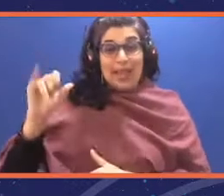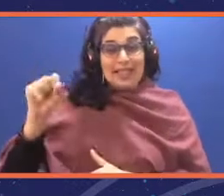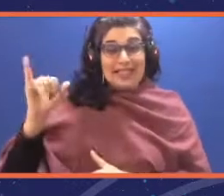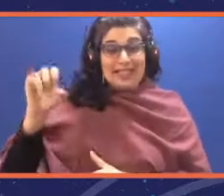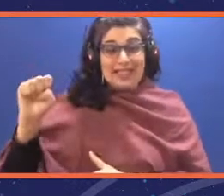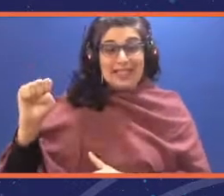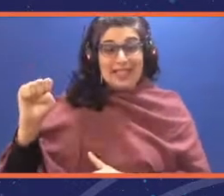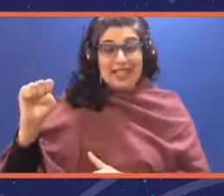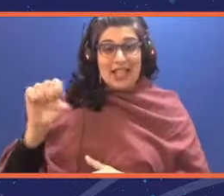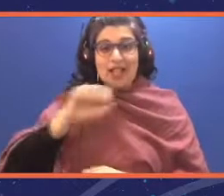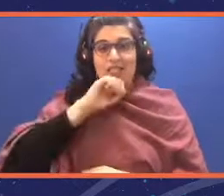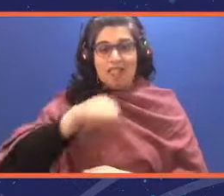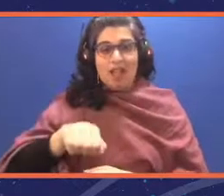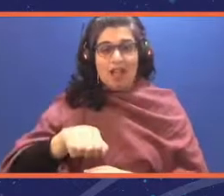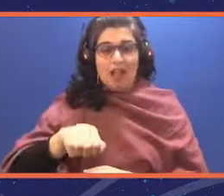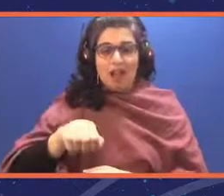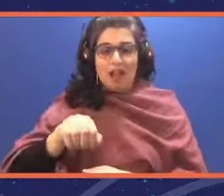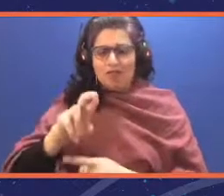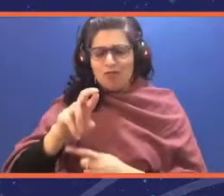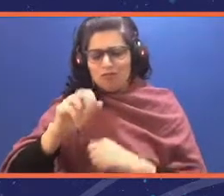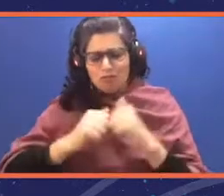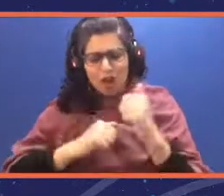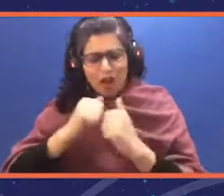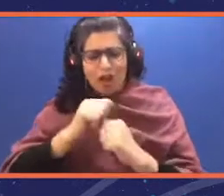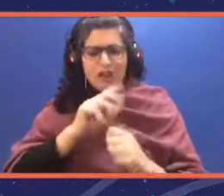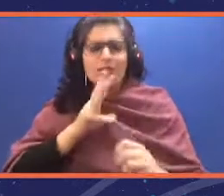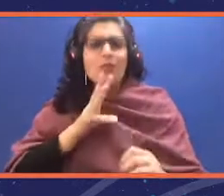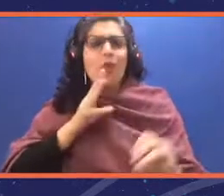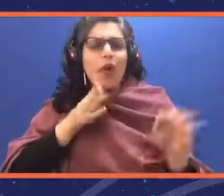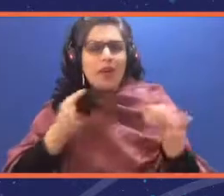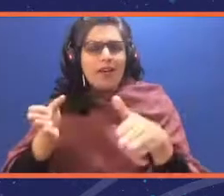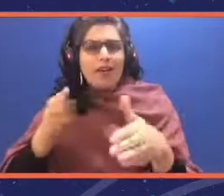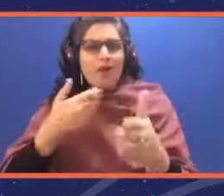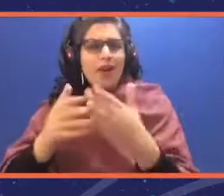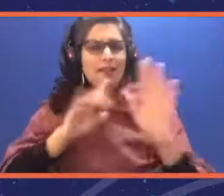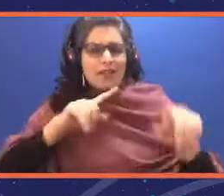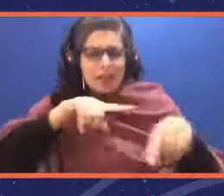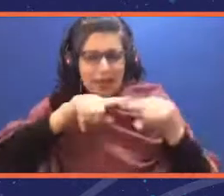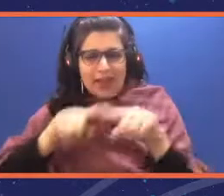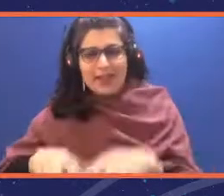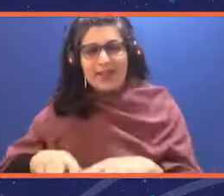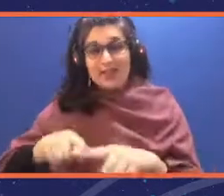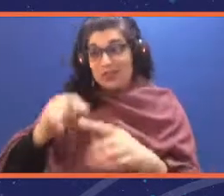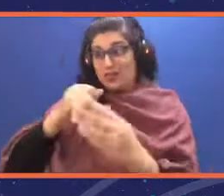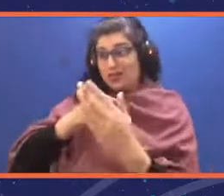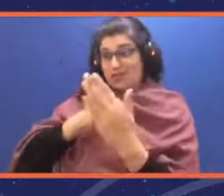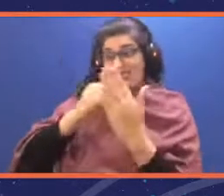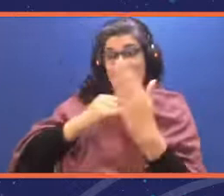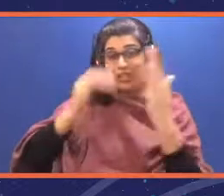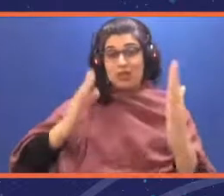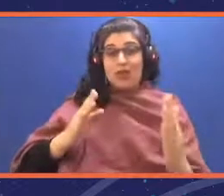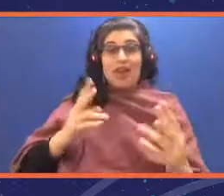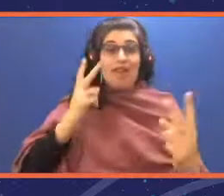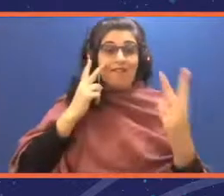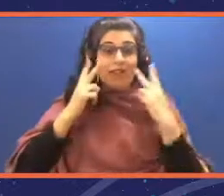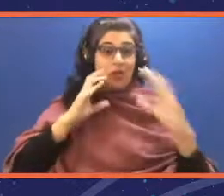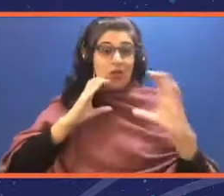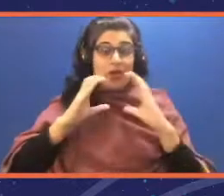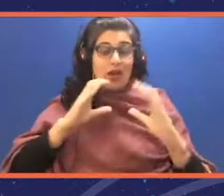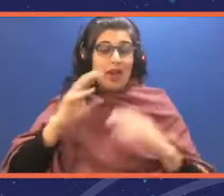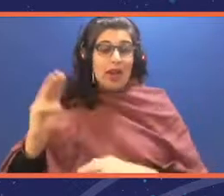loves rocks and rivers and the things that depend on them. She's an illustrator and visual communicator with an MS in